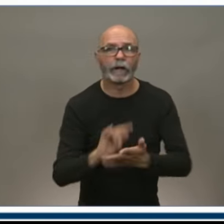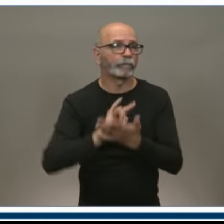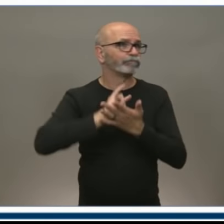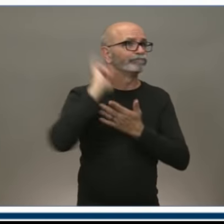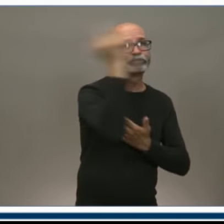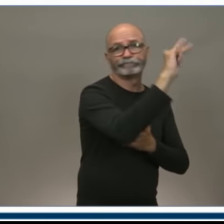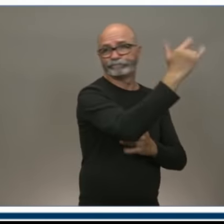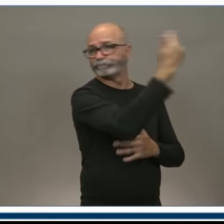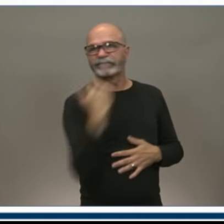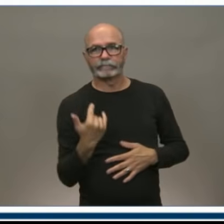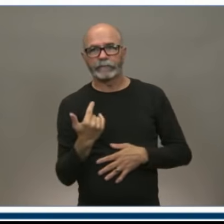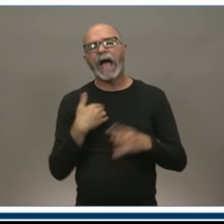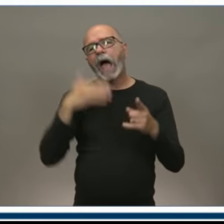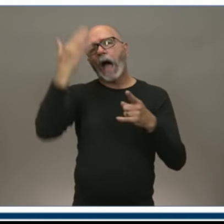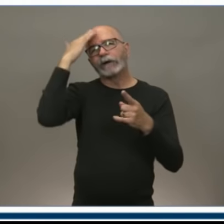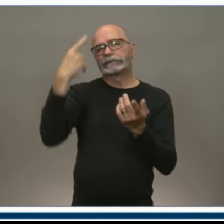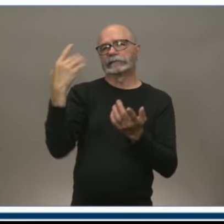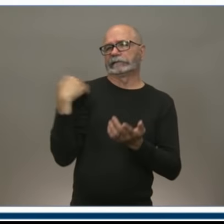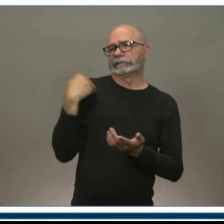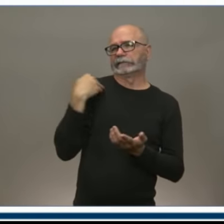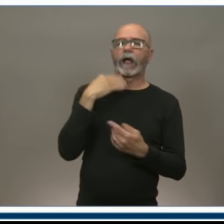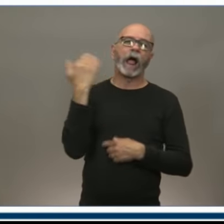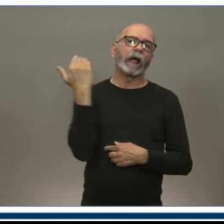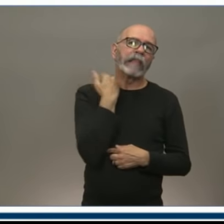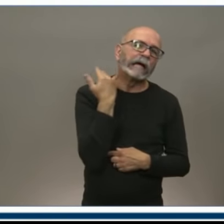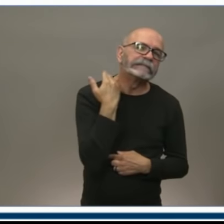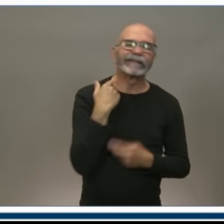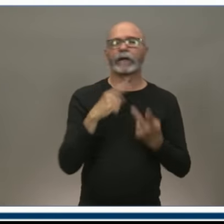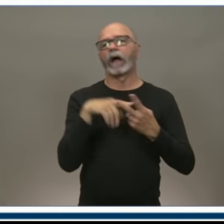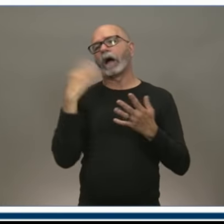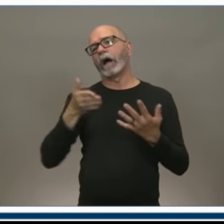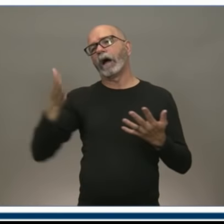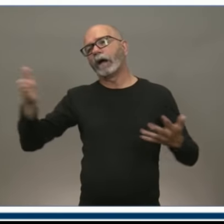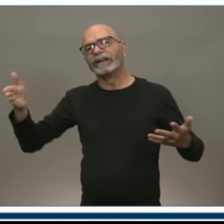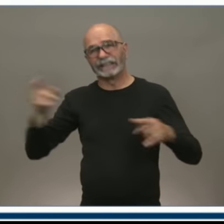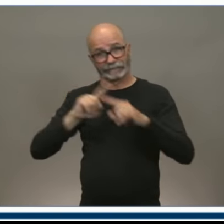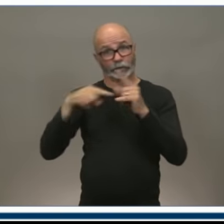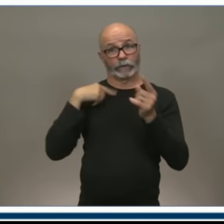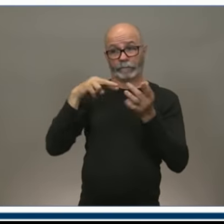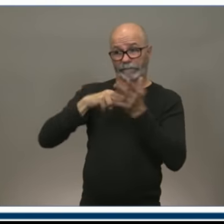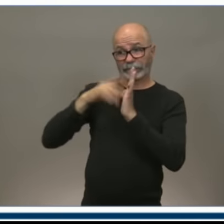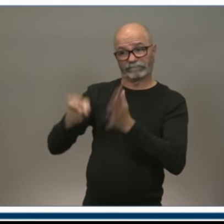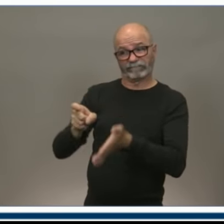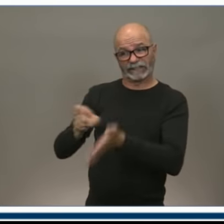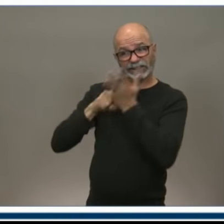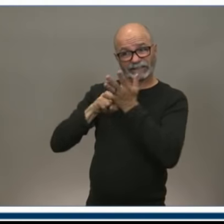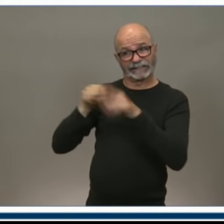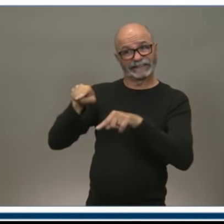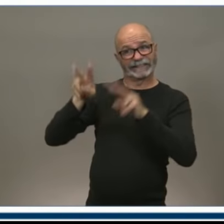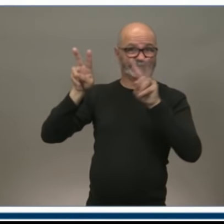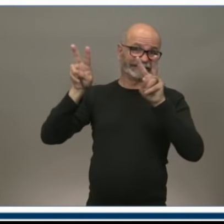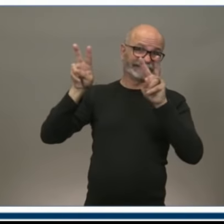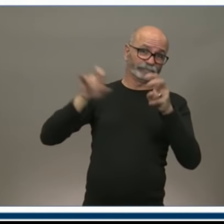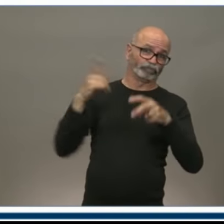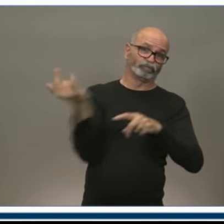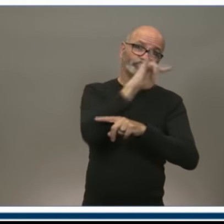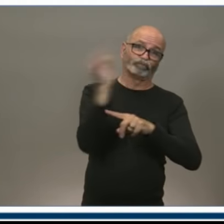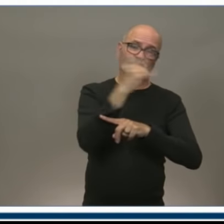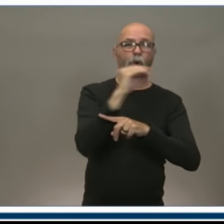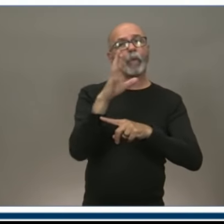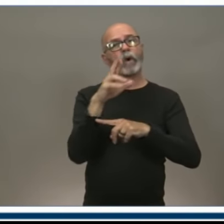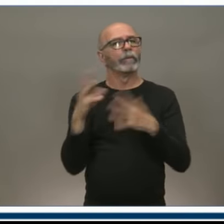for Thanksgiving. Just want to ask if that would be considered essential travel to go see family. So we know if there are students studying here and